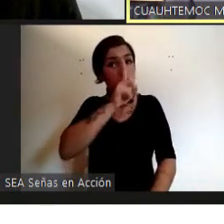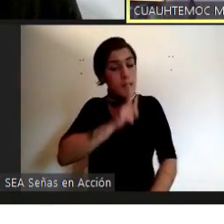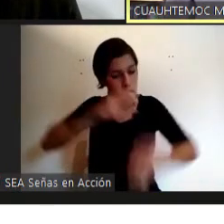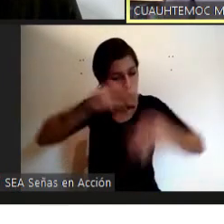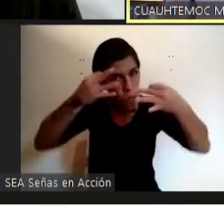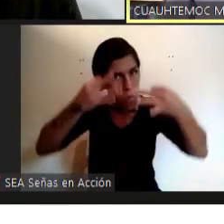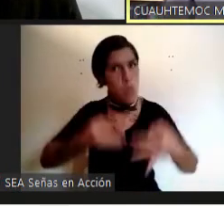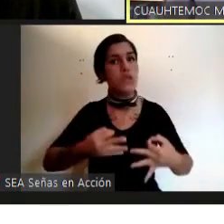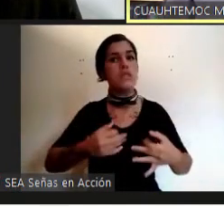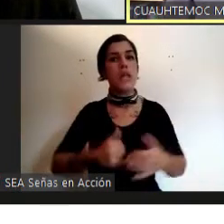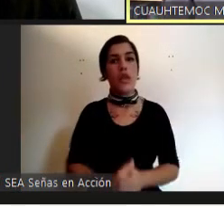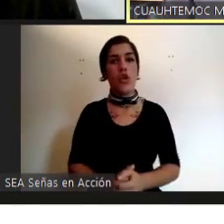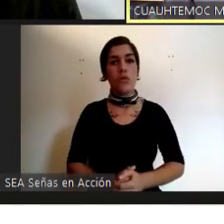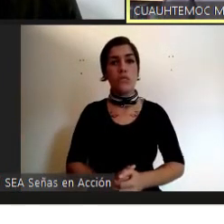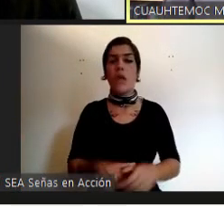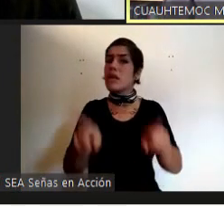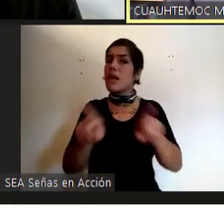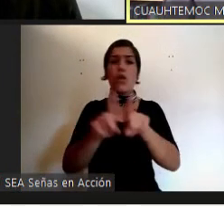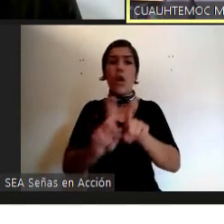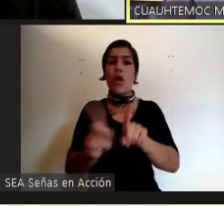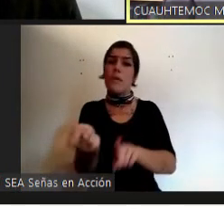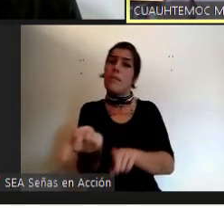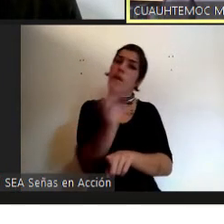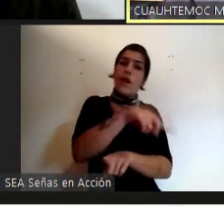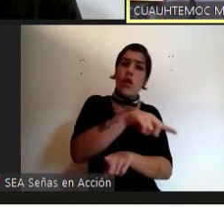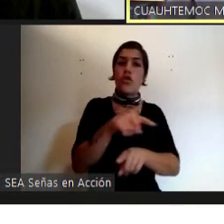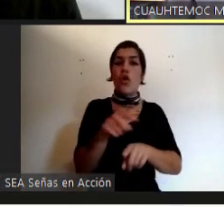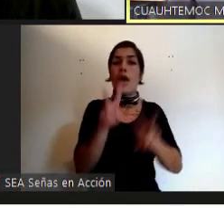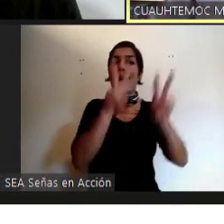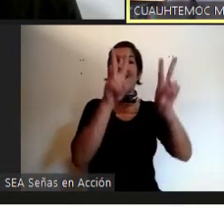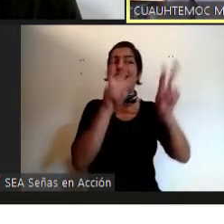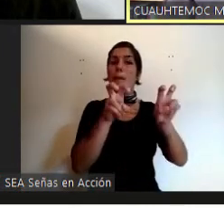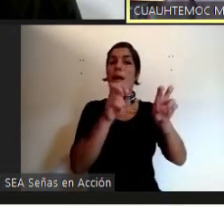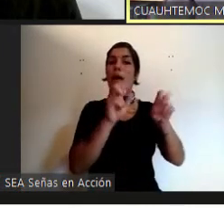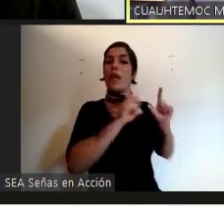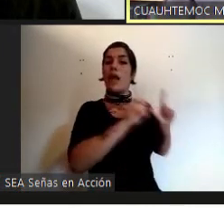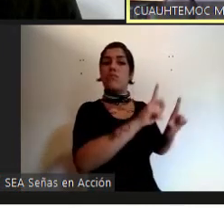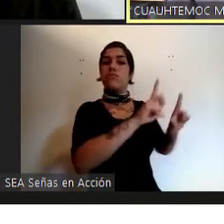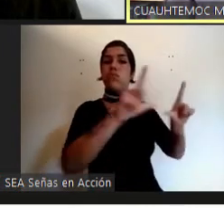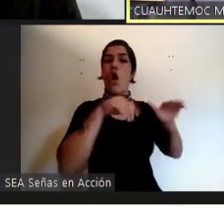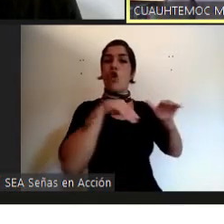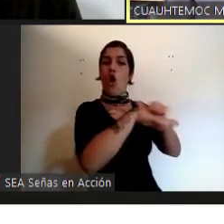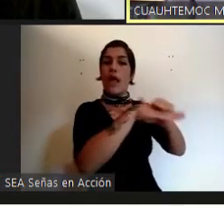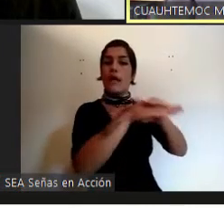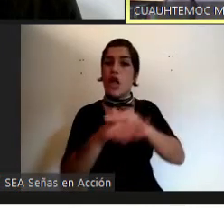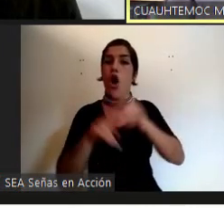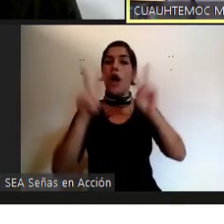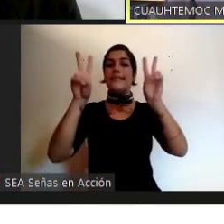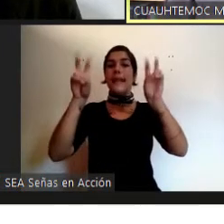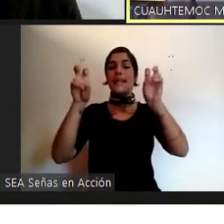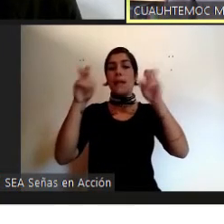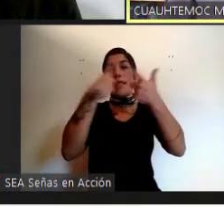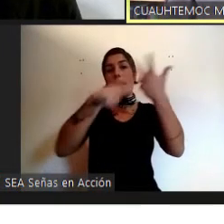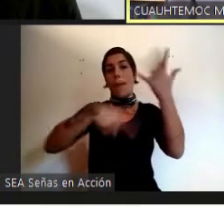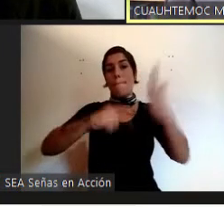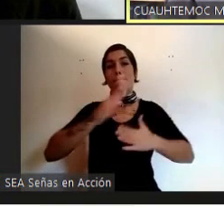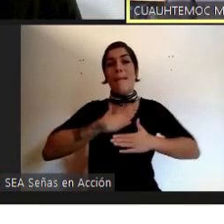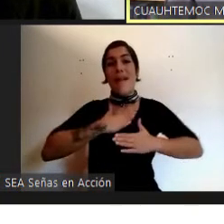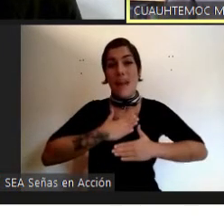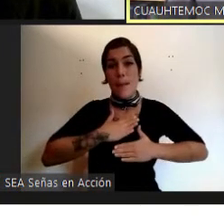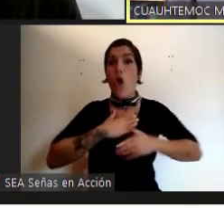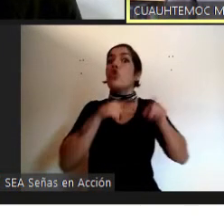It doesn't compare to the other problem, collections and heritage. We have